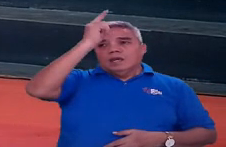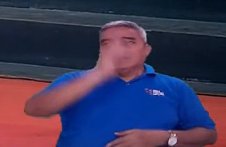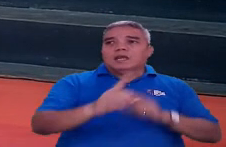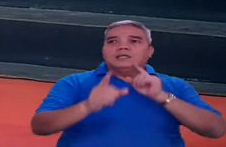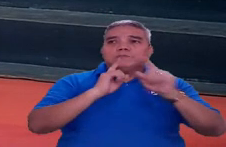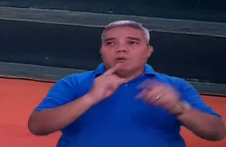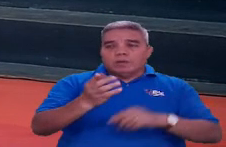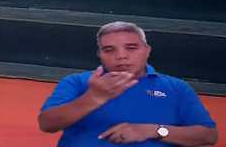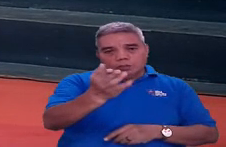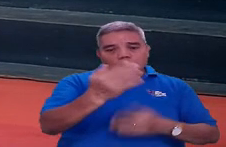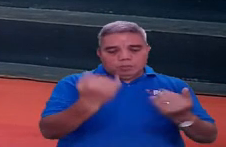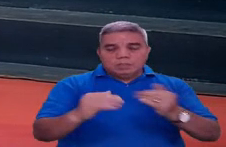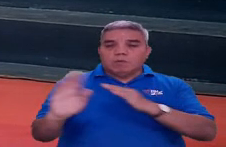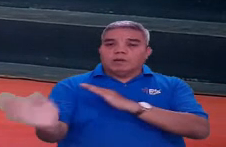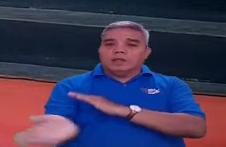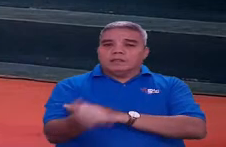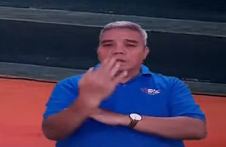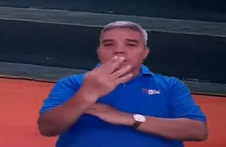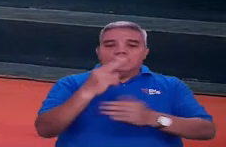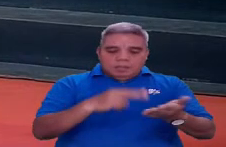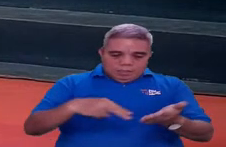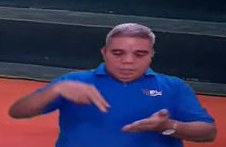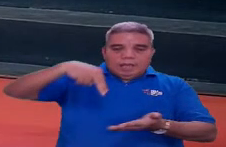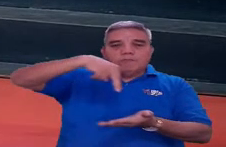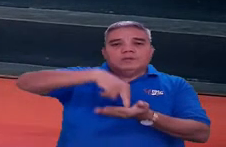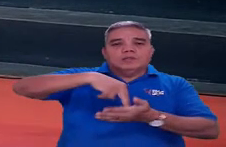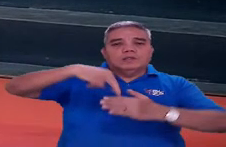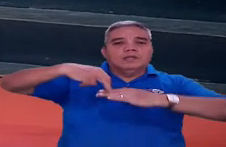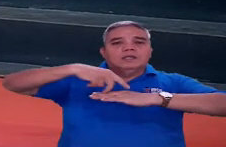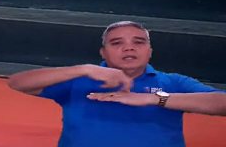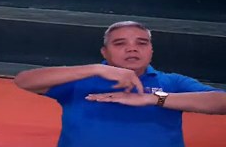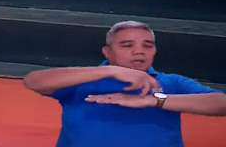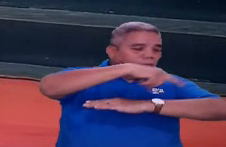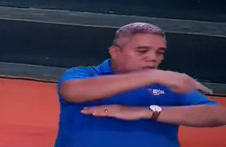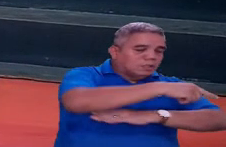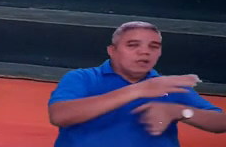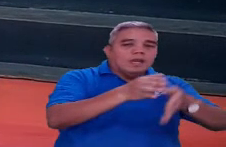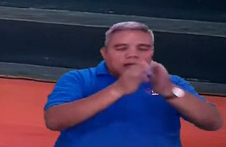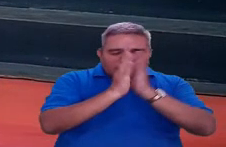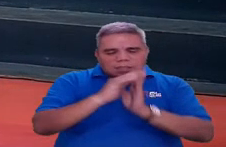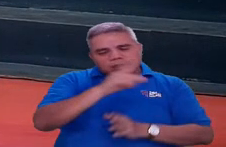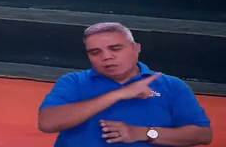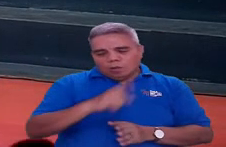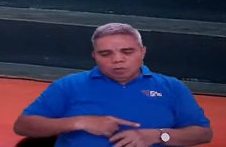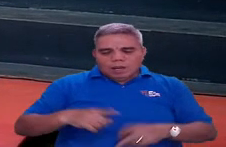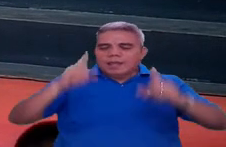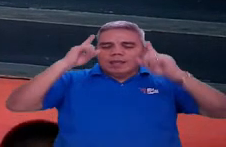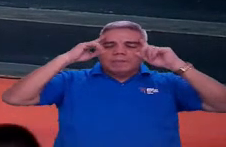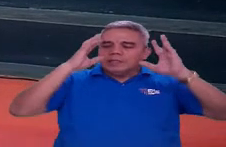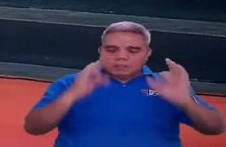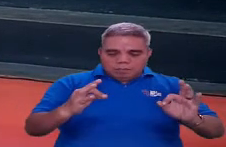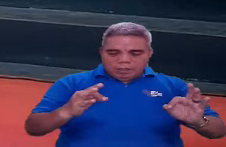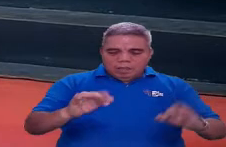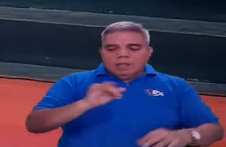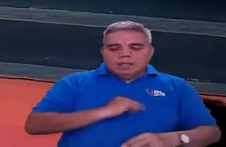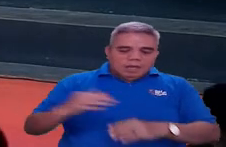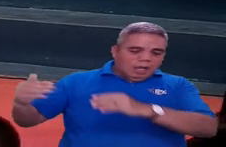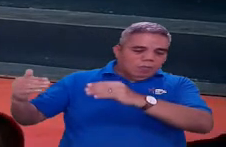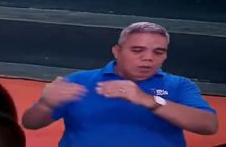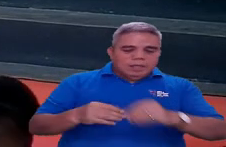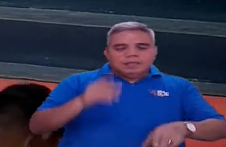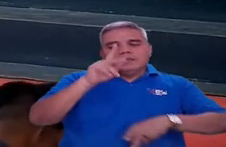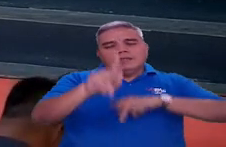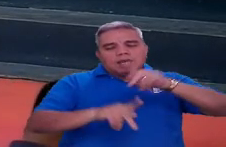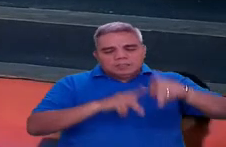has spoken to you this morning, stand from your seat, come to the altar, and say, Lord, I will determine that I will lead